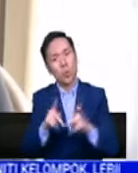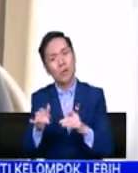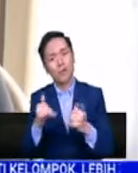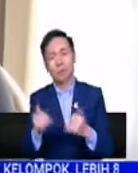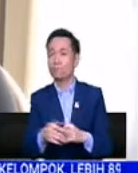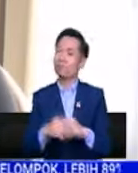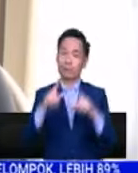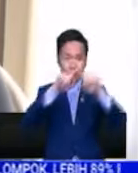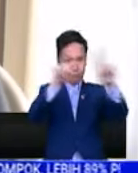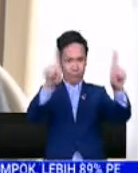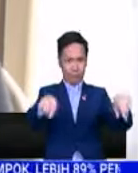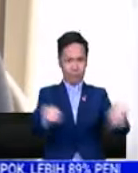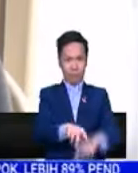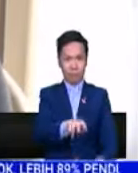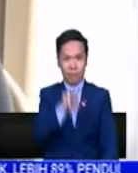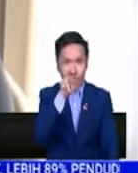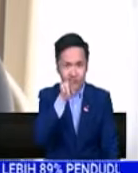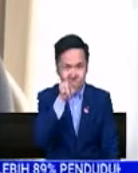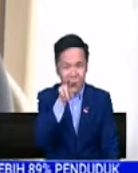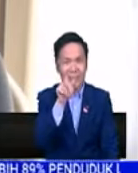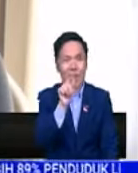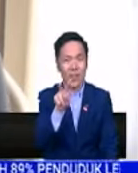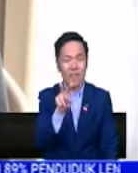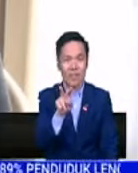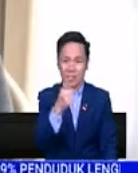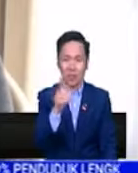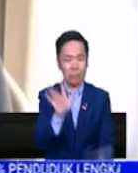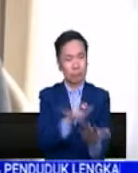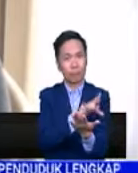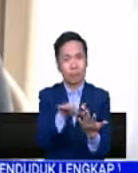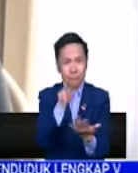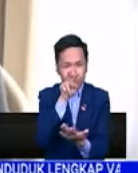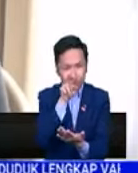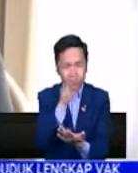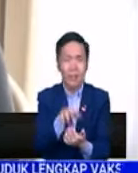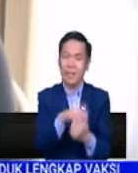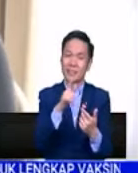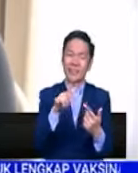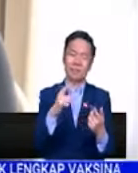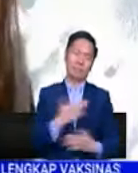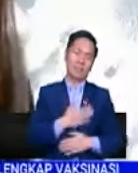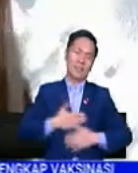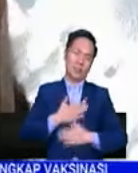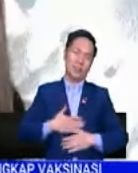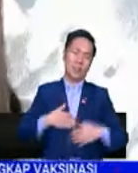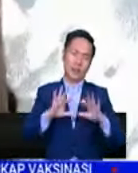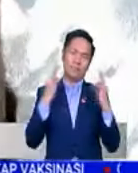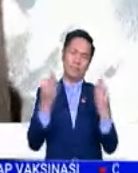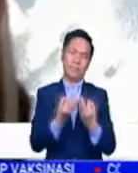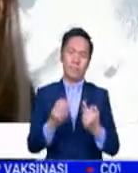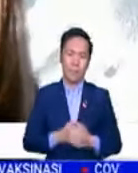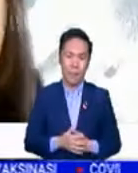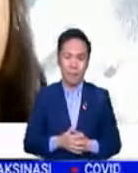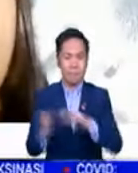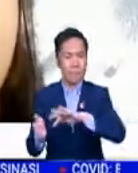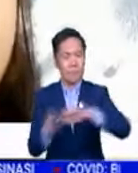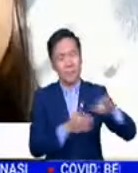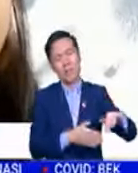in front of the monitor, in front of the screen, in front of the TV and just having the time of your life with your family. Dapat sambut